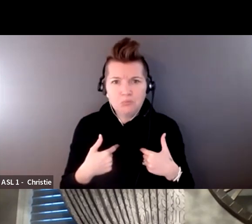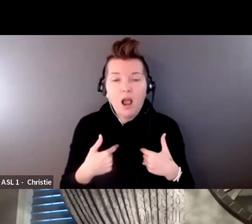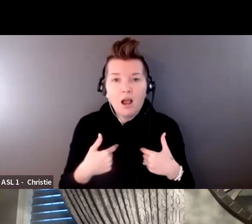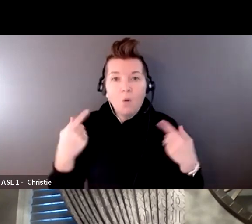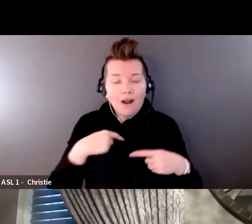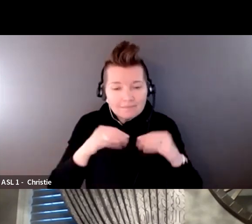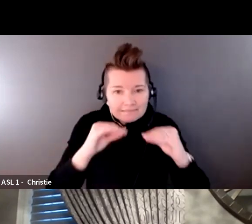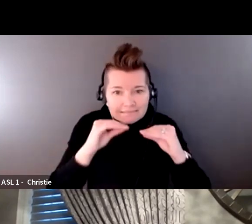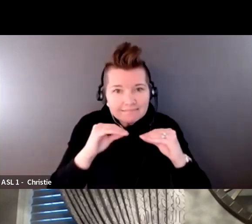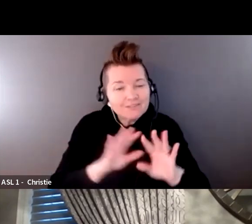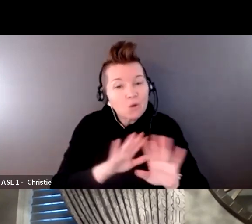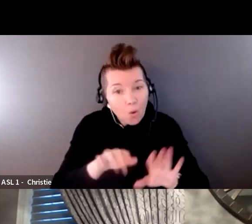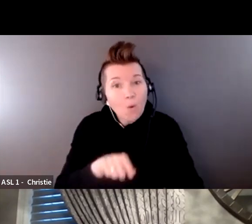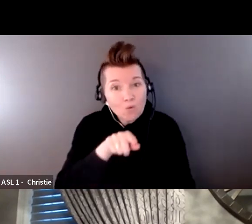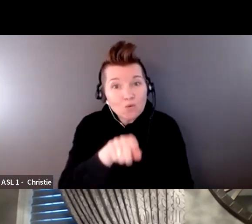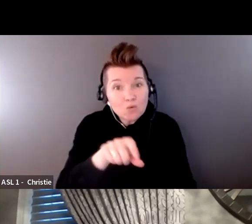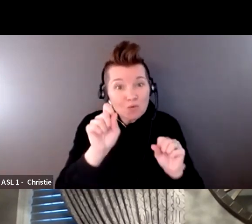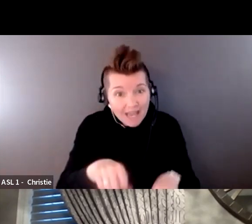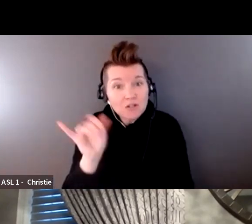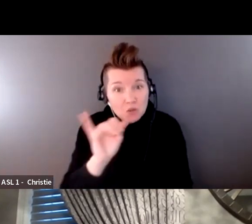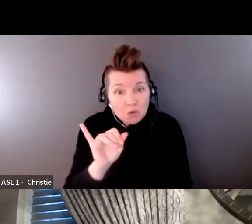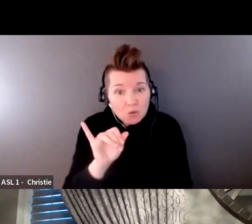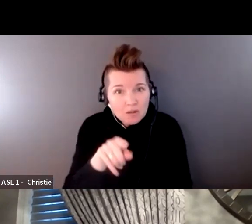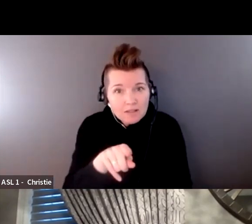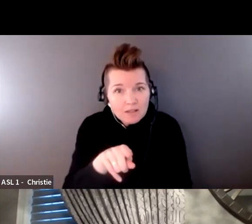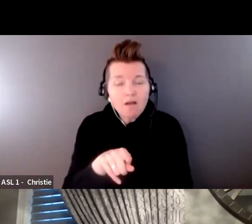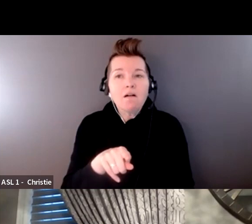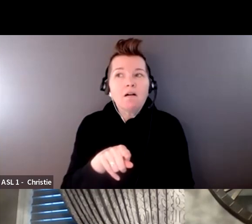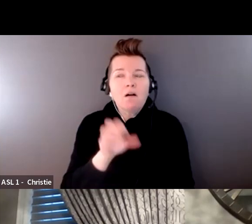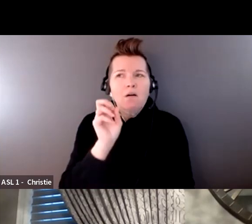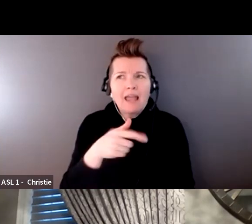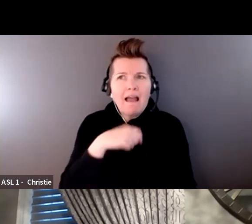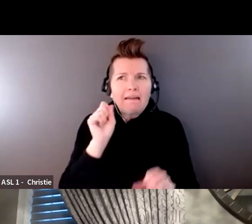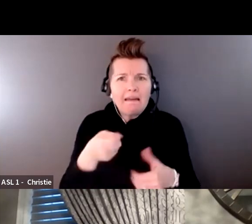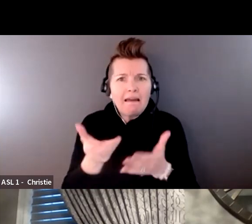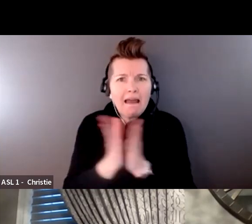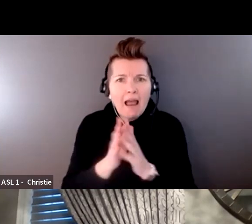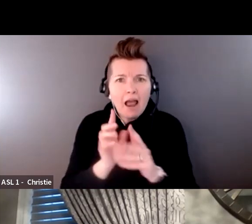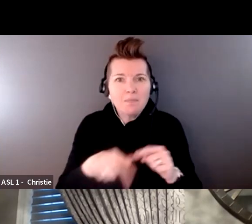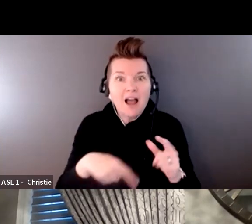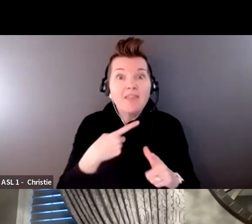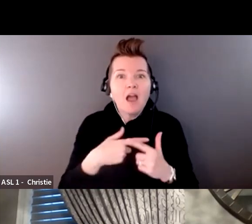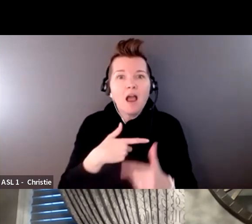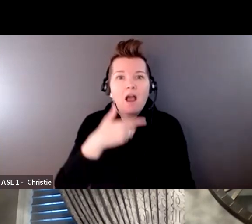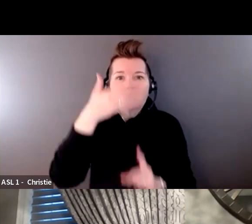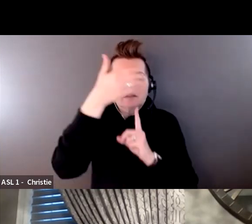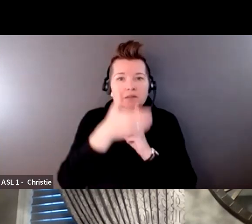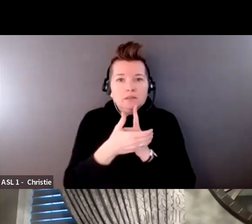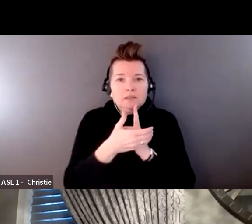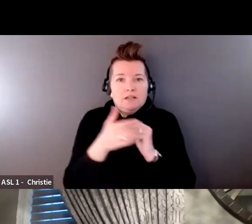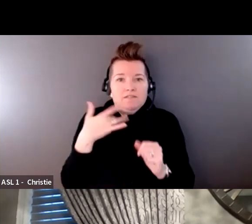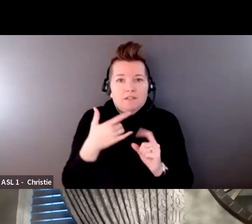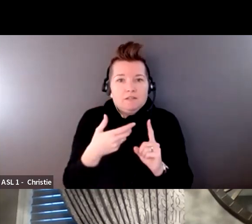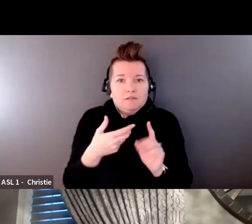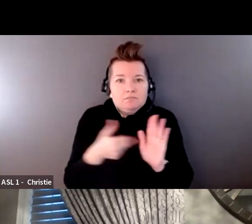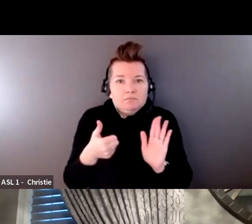is their problem, they have that barrier of stigma to actually divulge the fact that, come to terms with the fact that they